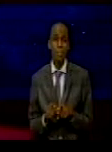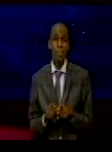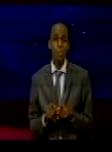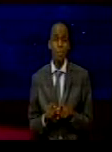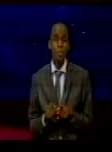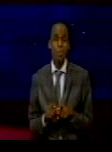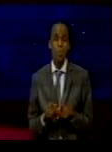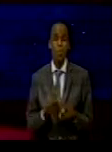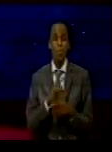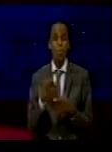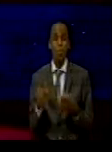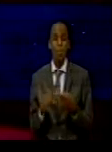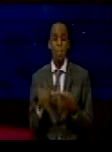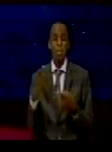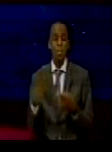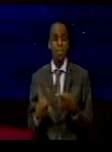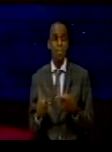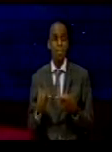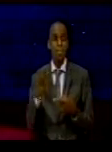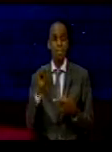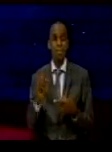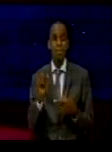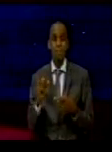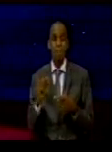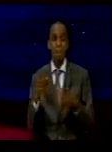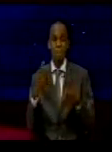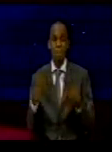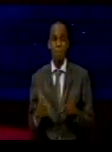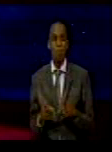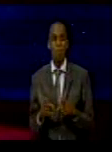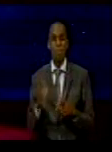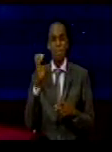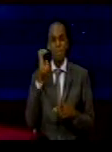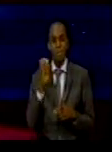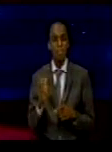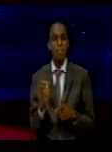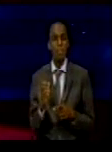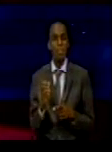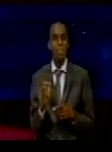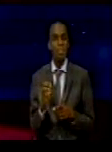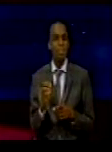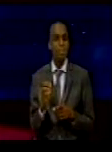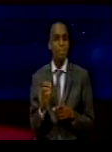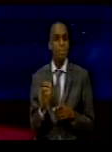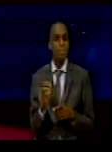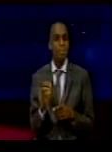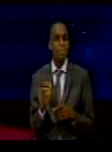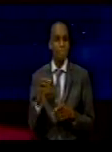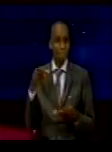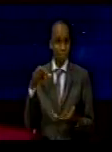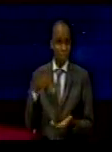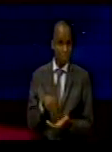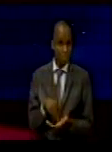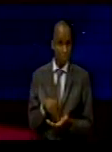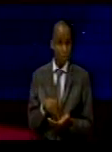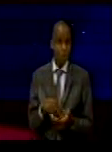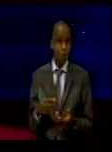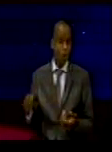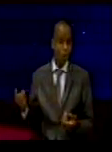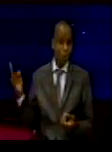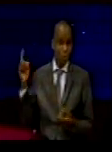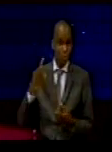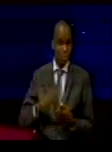out from the place, I stand here, get one fence like this. That's why I stand by the fence side like this. That's where I stand. They still return